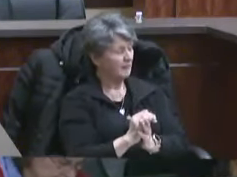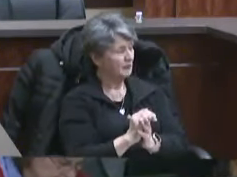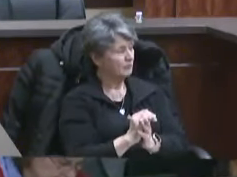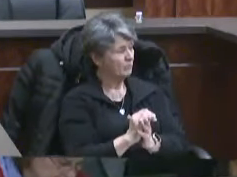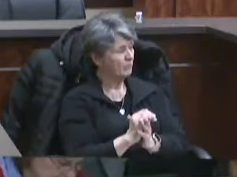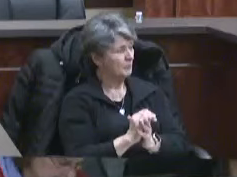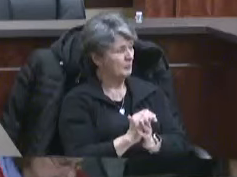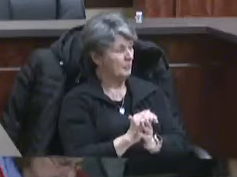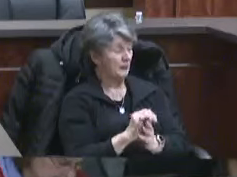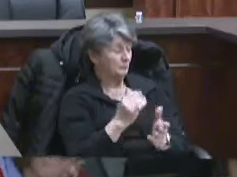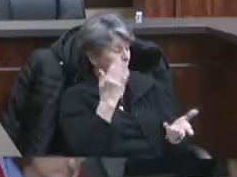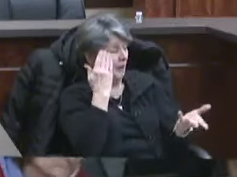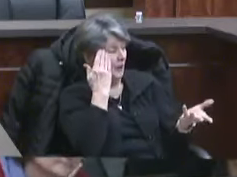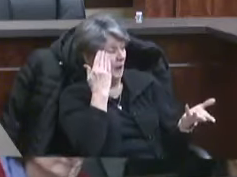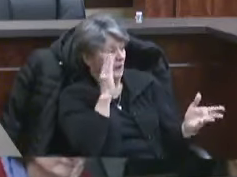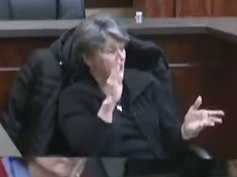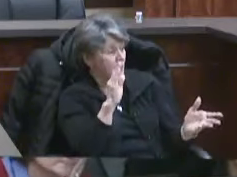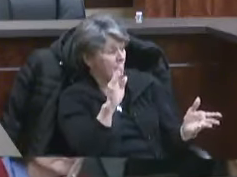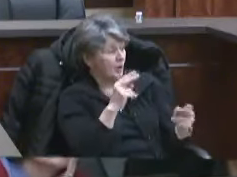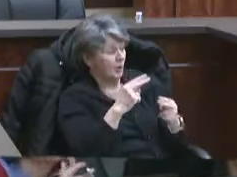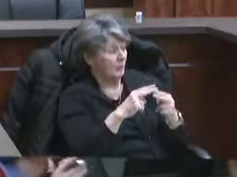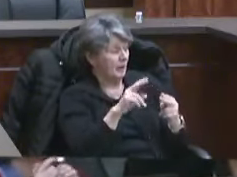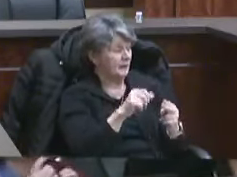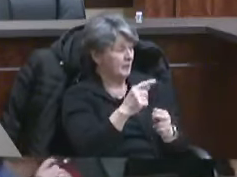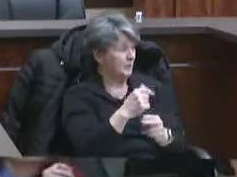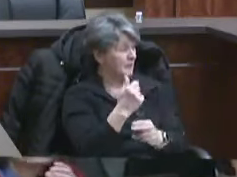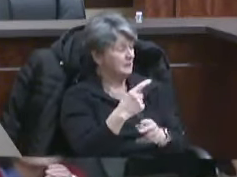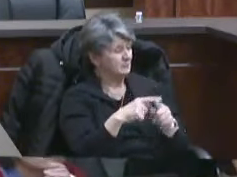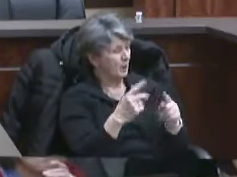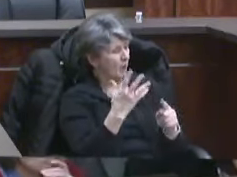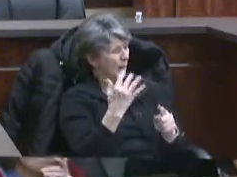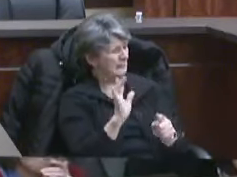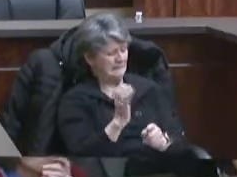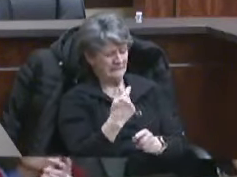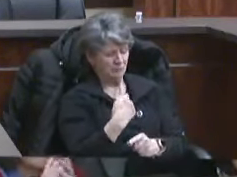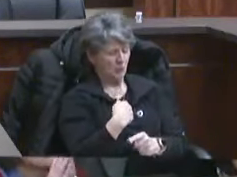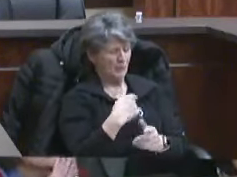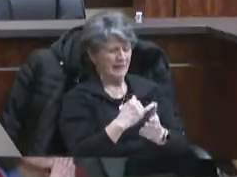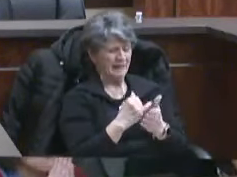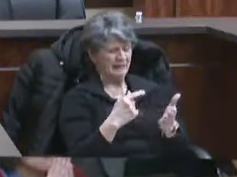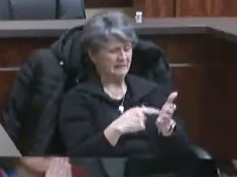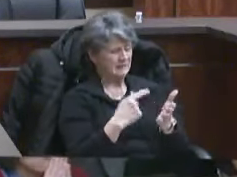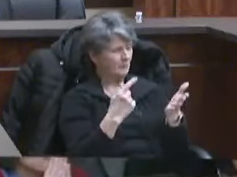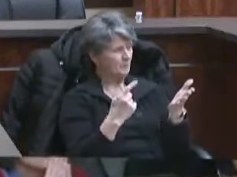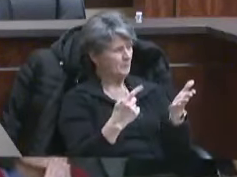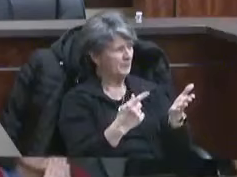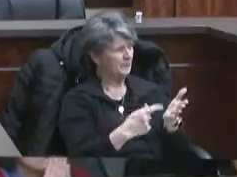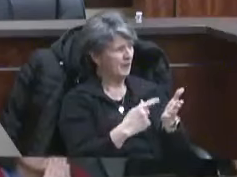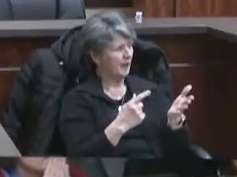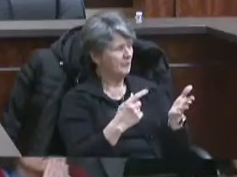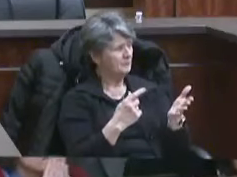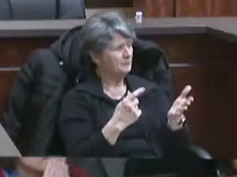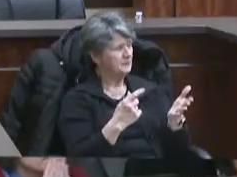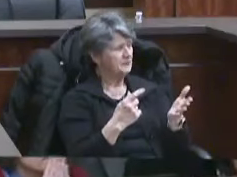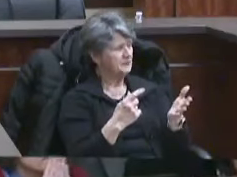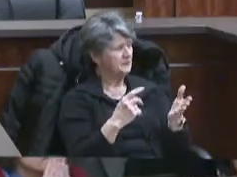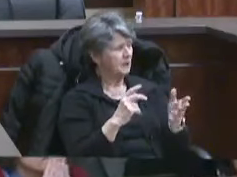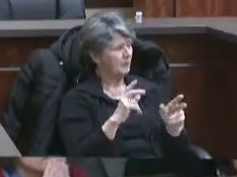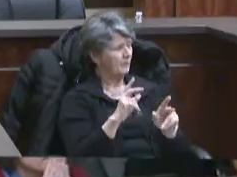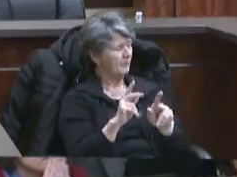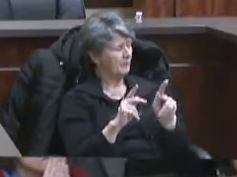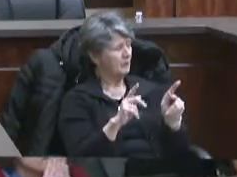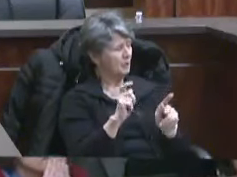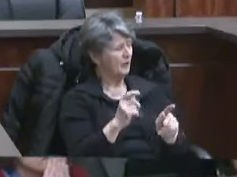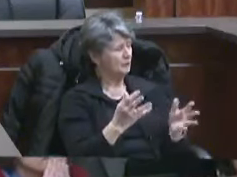Now, I don't know about anyone else, but why does it seem to me sometimes that people have to wait